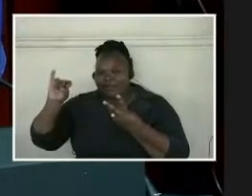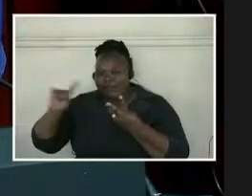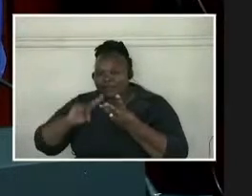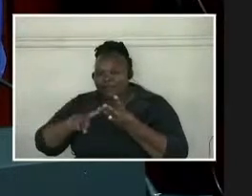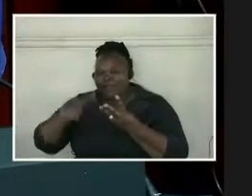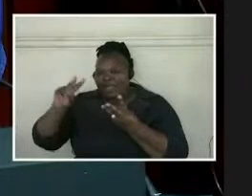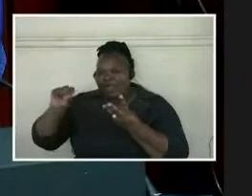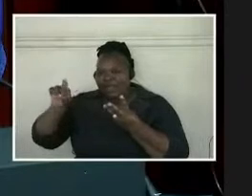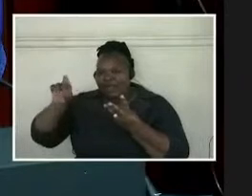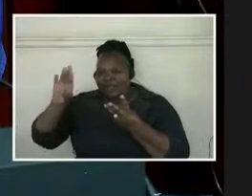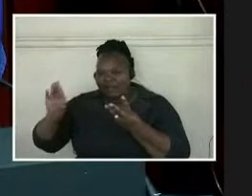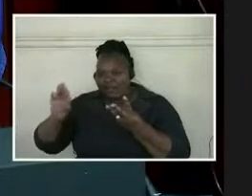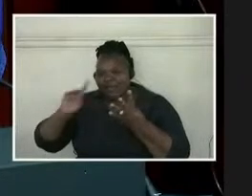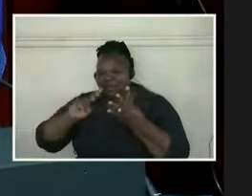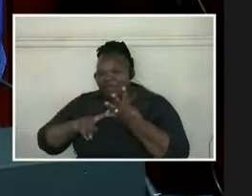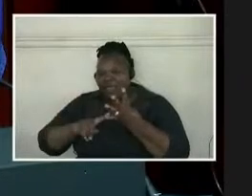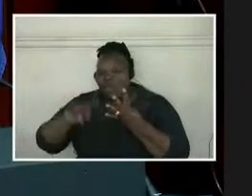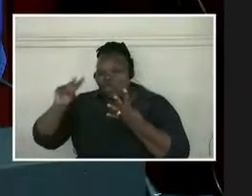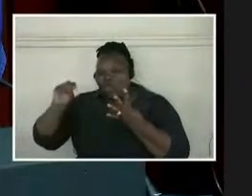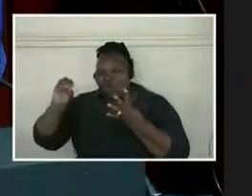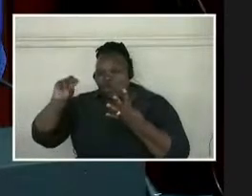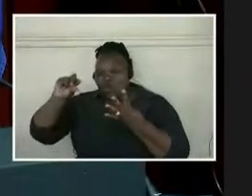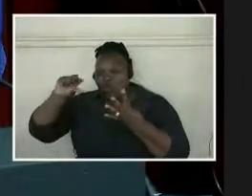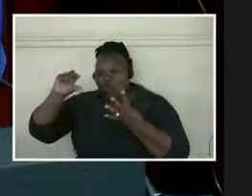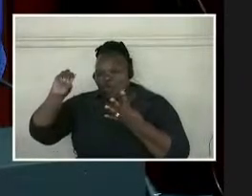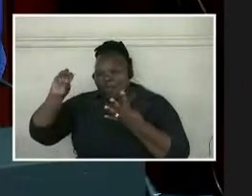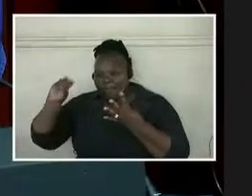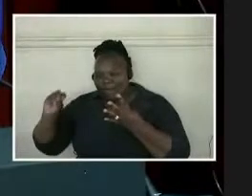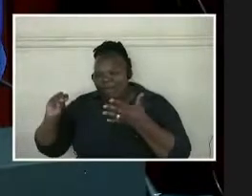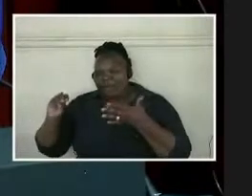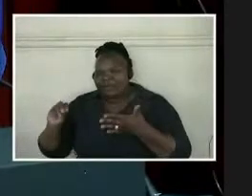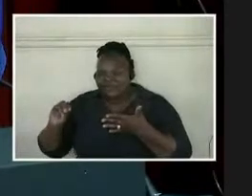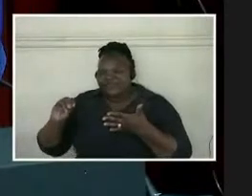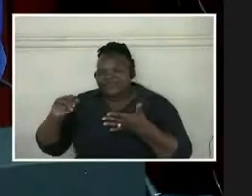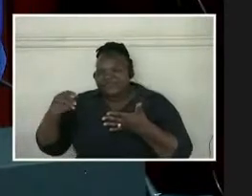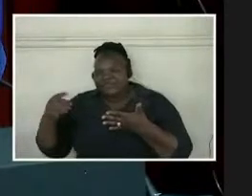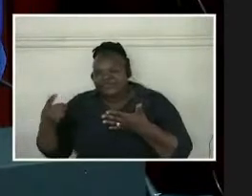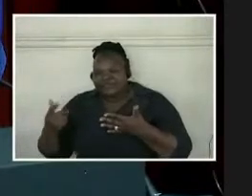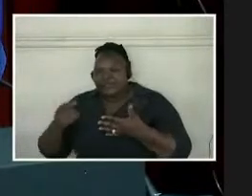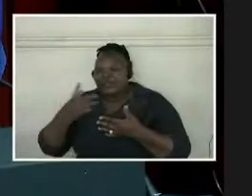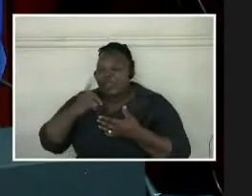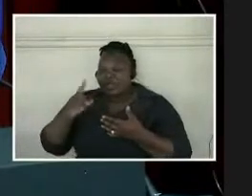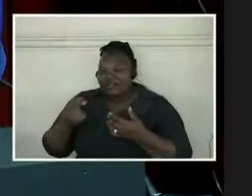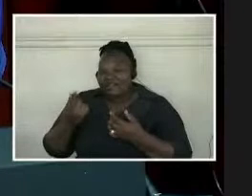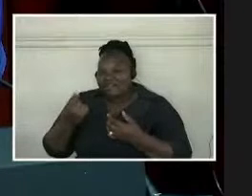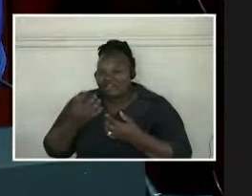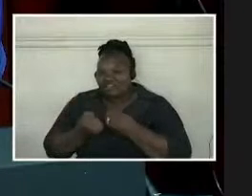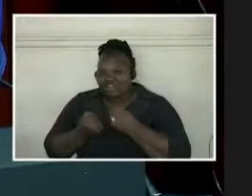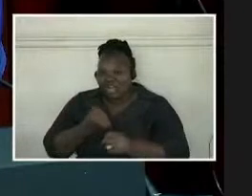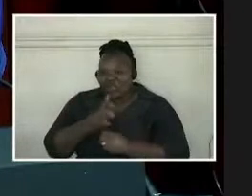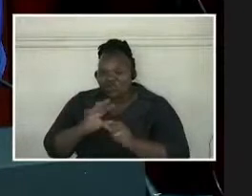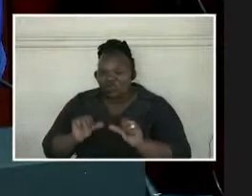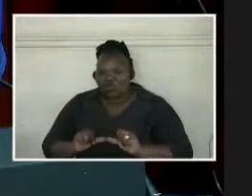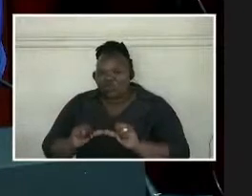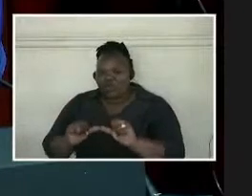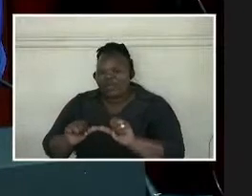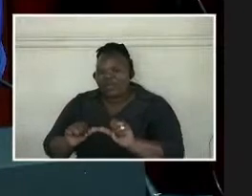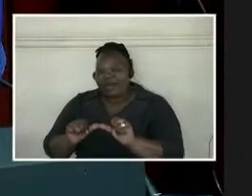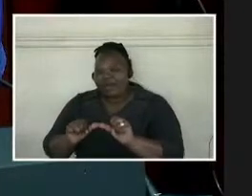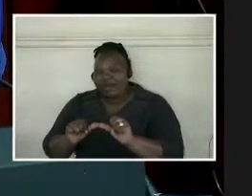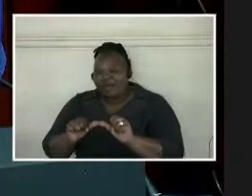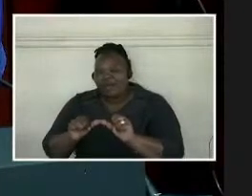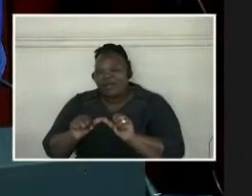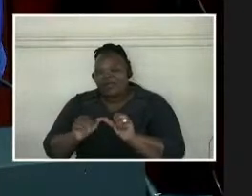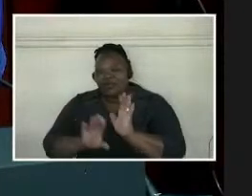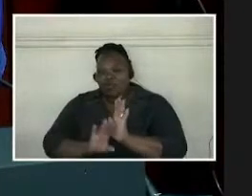in nongoma has been published the fact this financial year we will continue in our quest